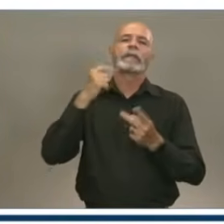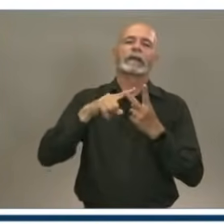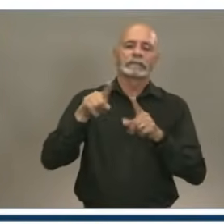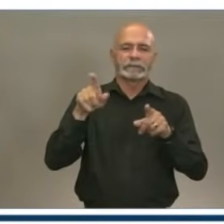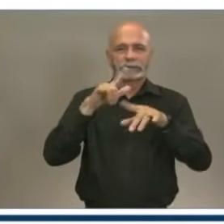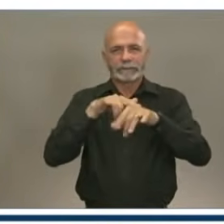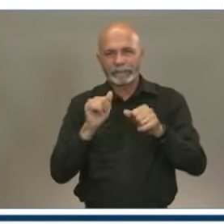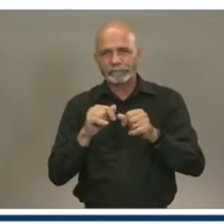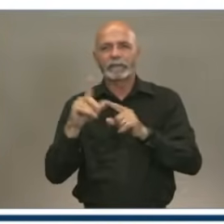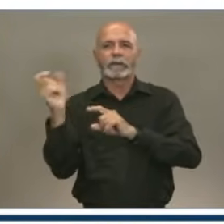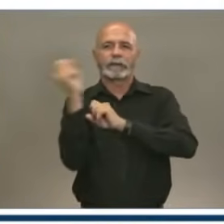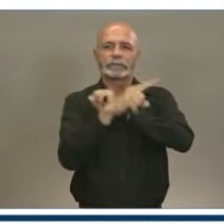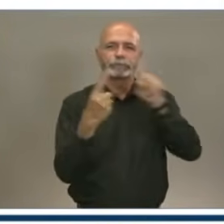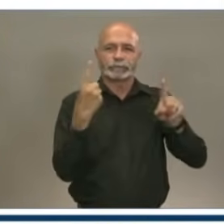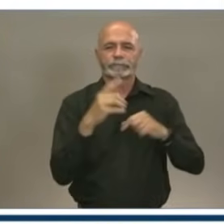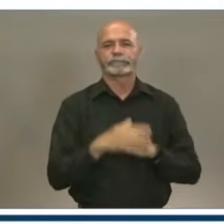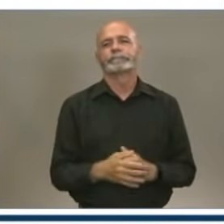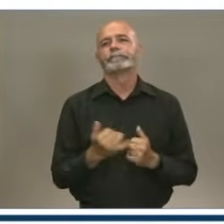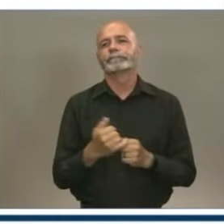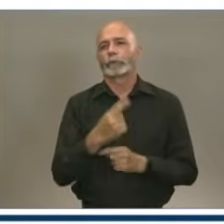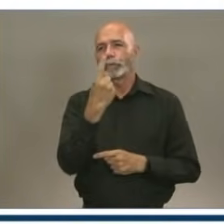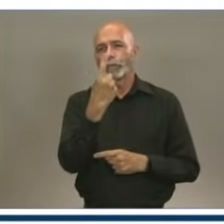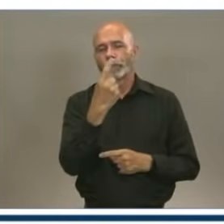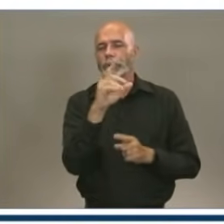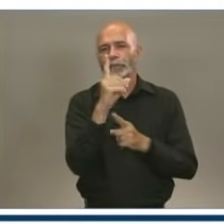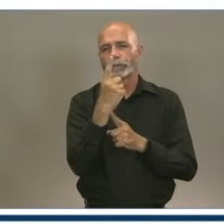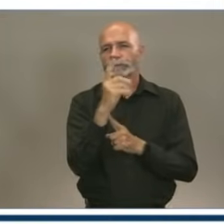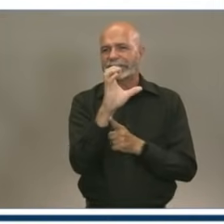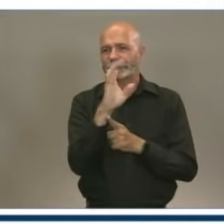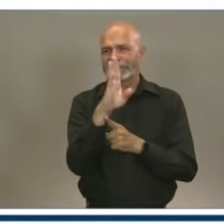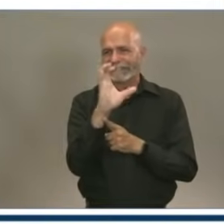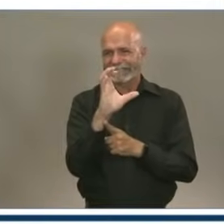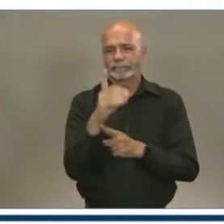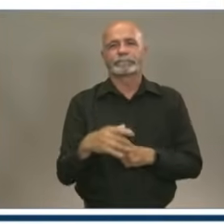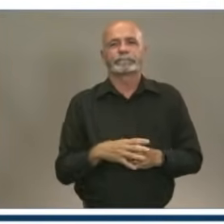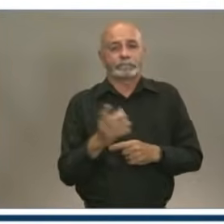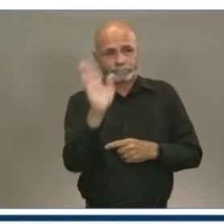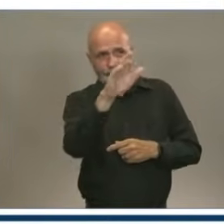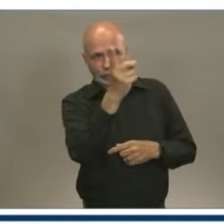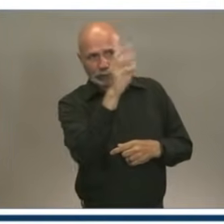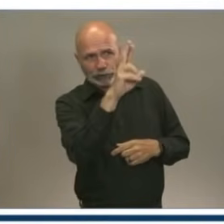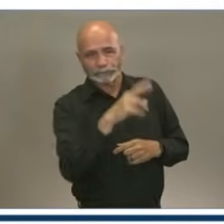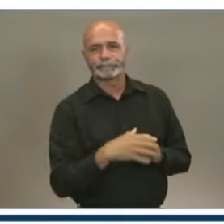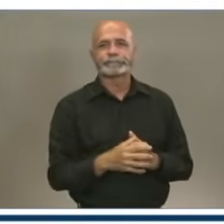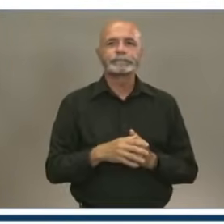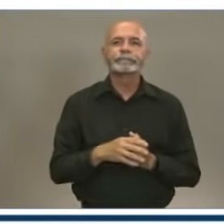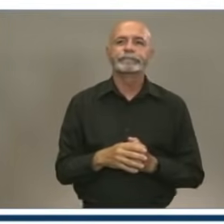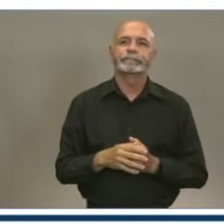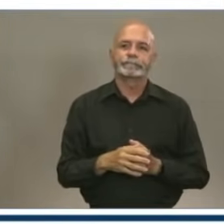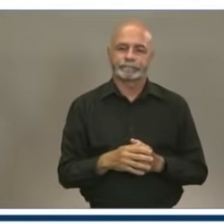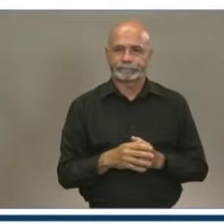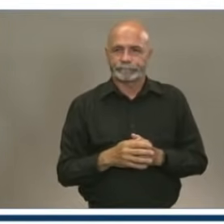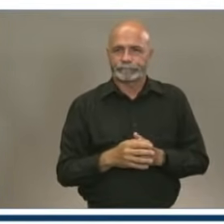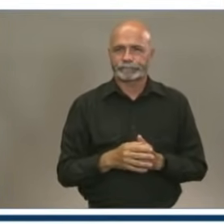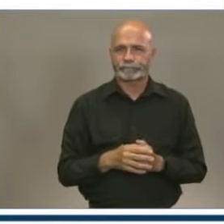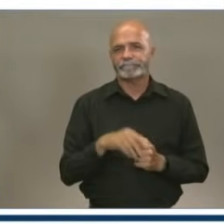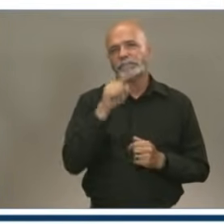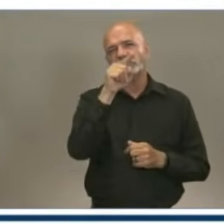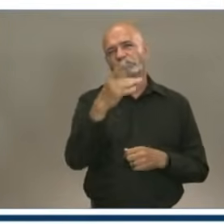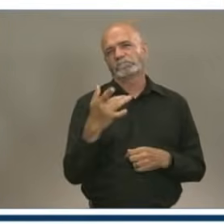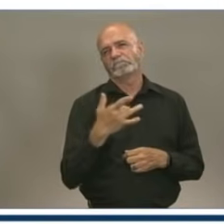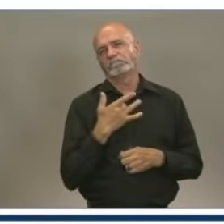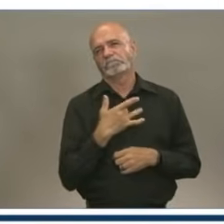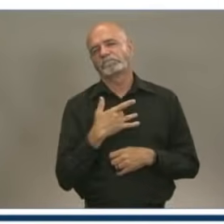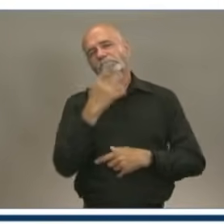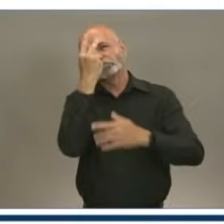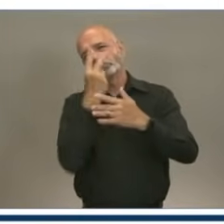CBC Taryn Grant. My first question is for Dr. Strang. What's your latest prediction for when you will meet that 75% double